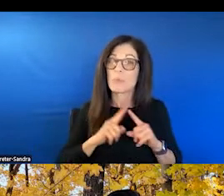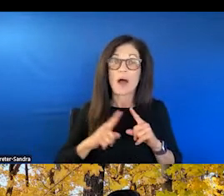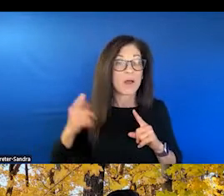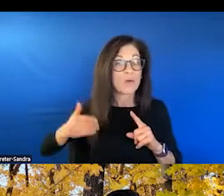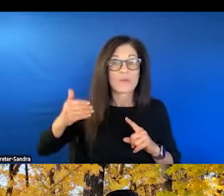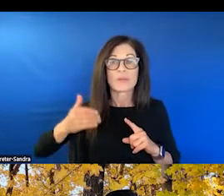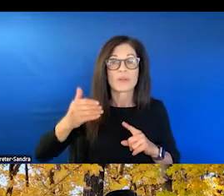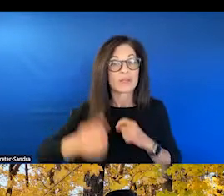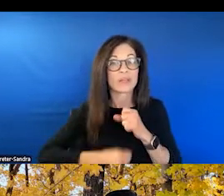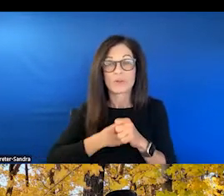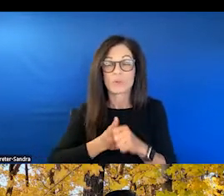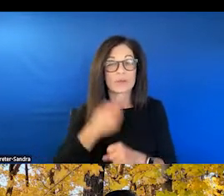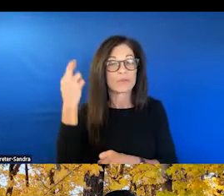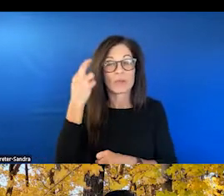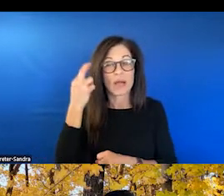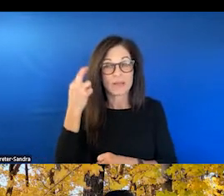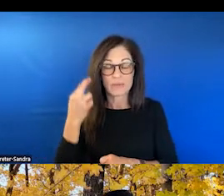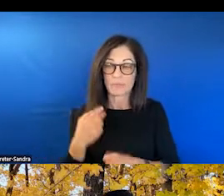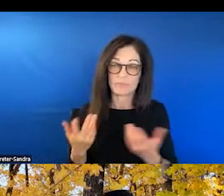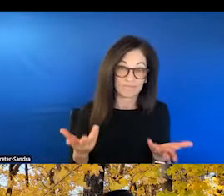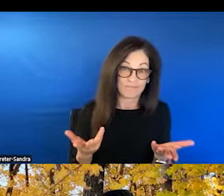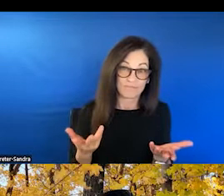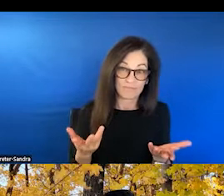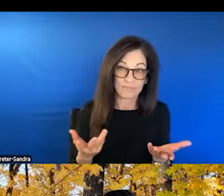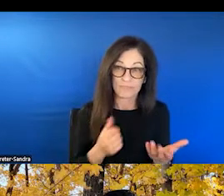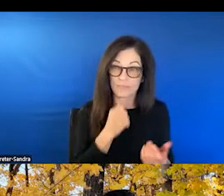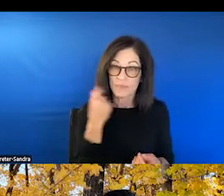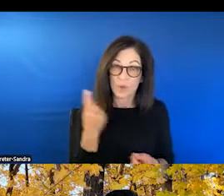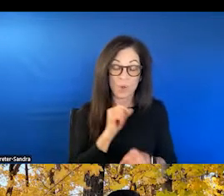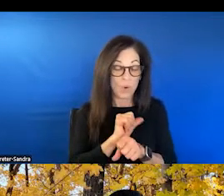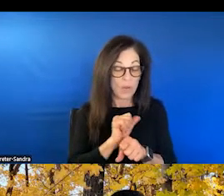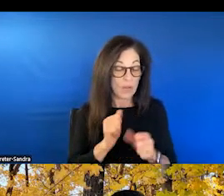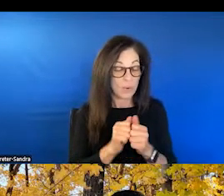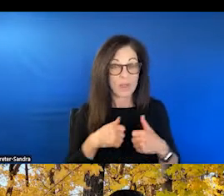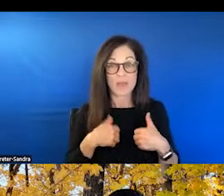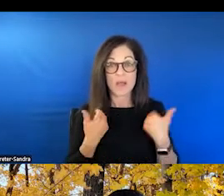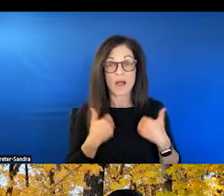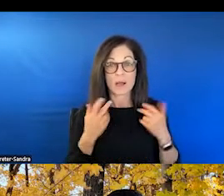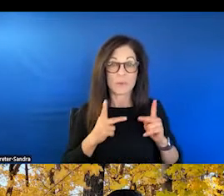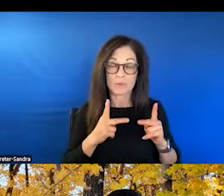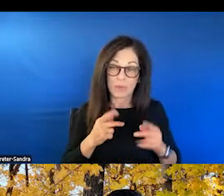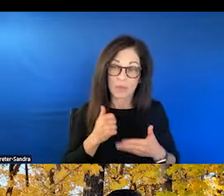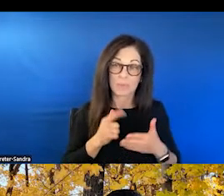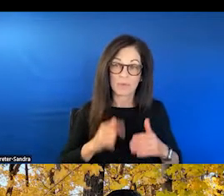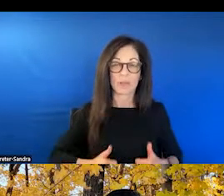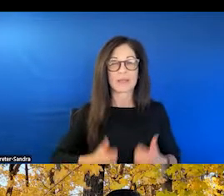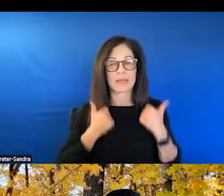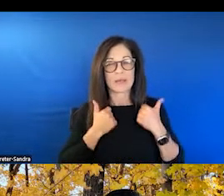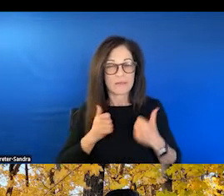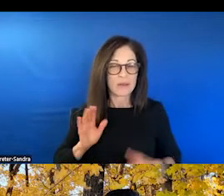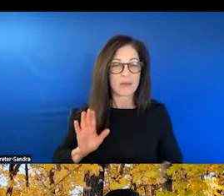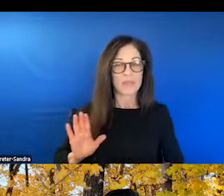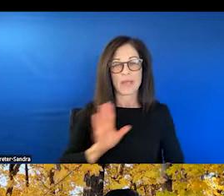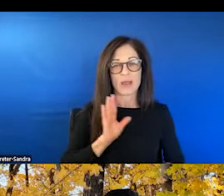we realized that not only working with young people to really live their their kind